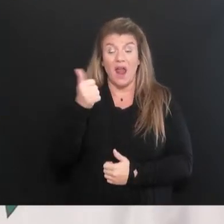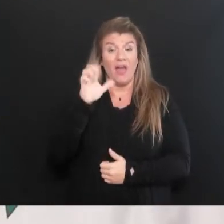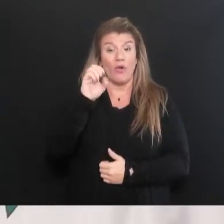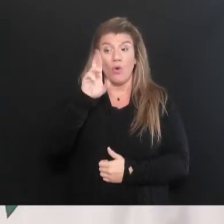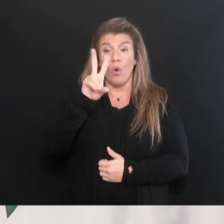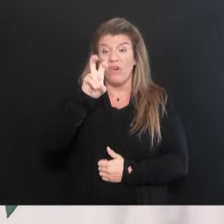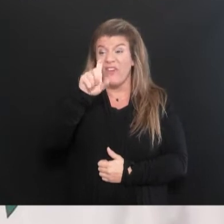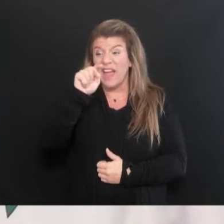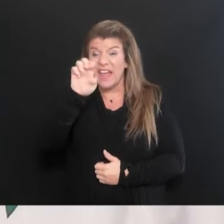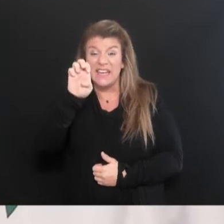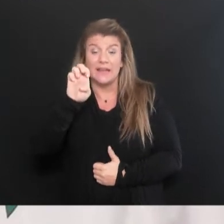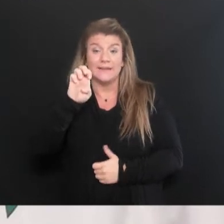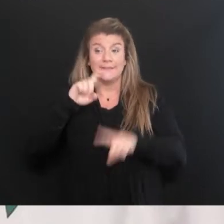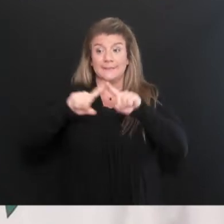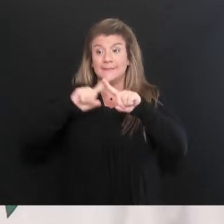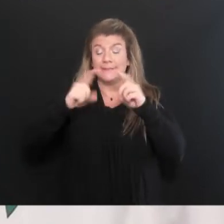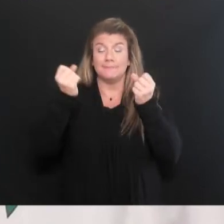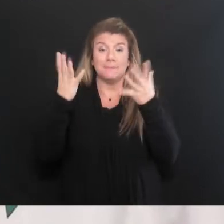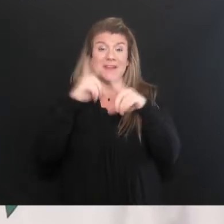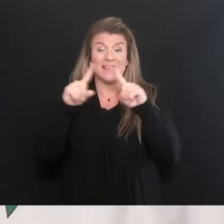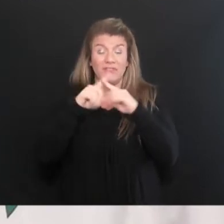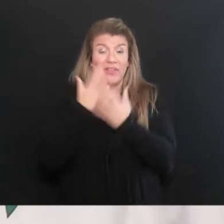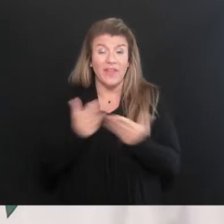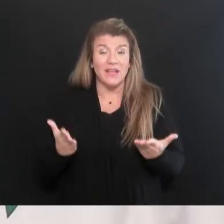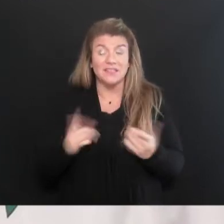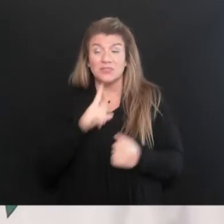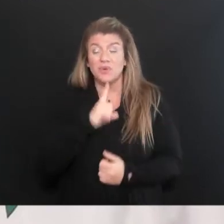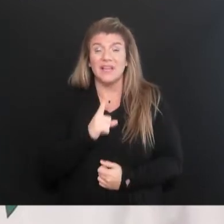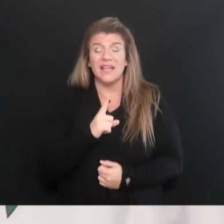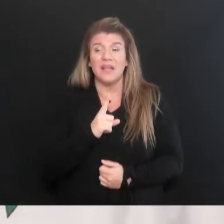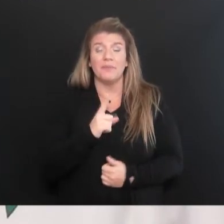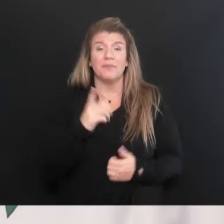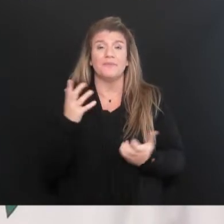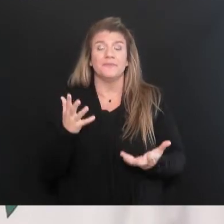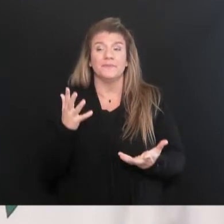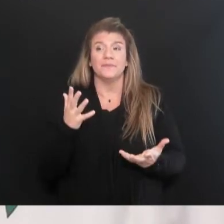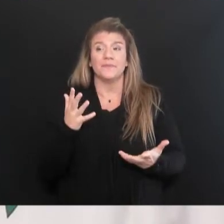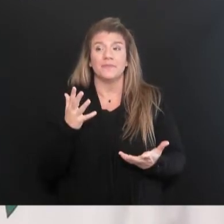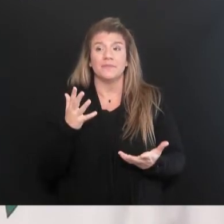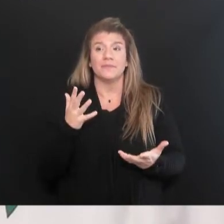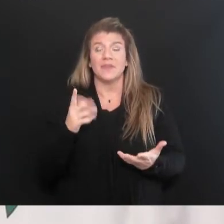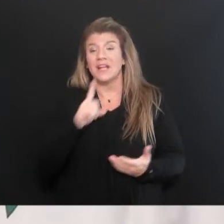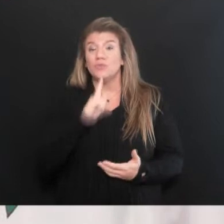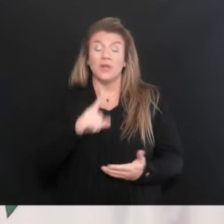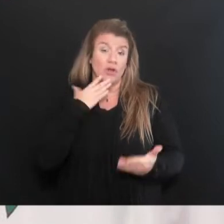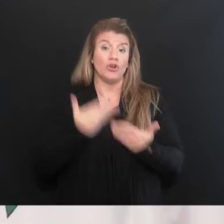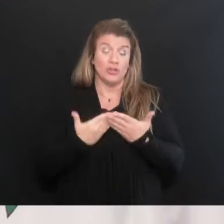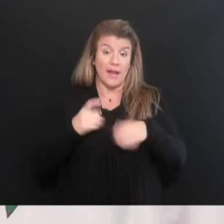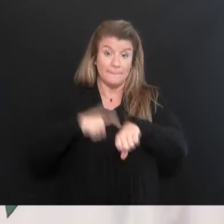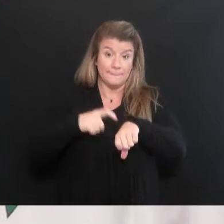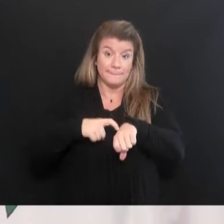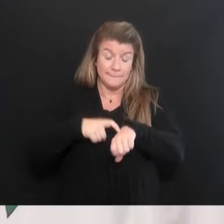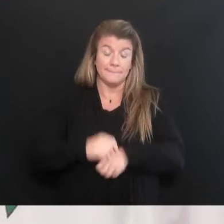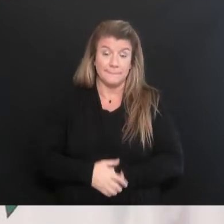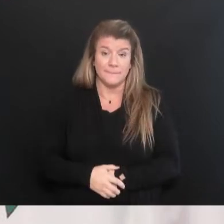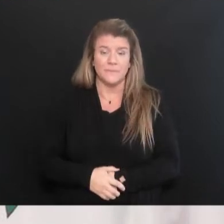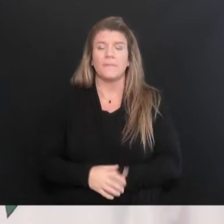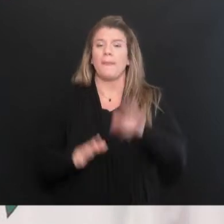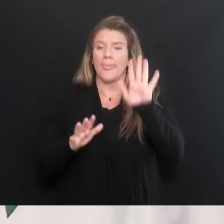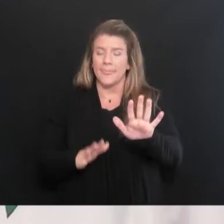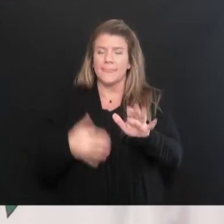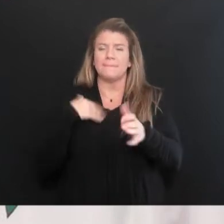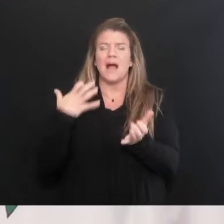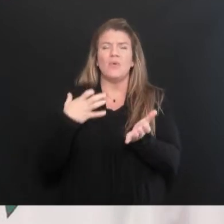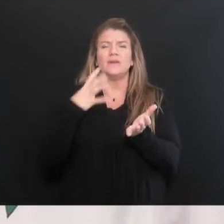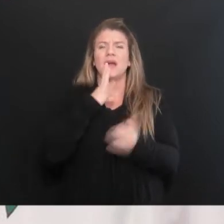of stuff, and it's really a great time. Now, let me tell you, though, about yesterday